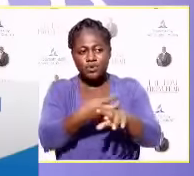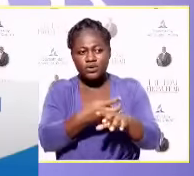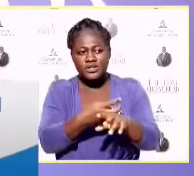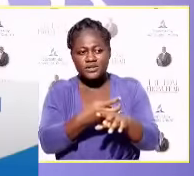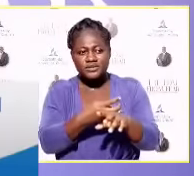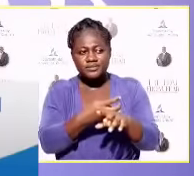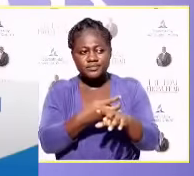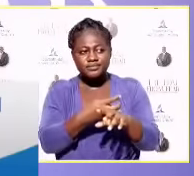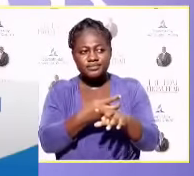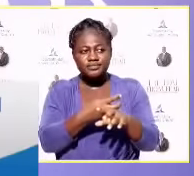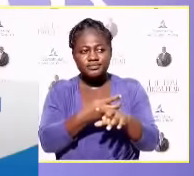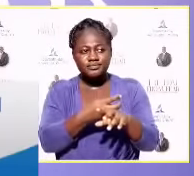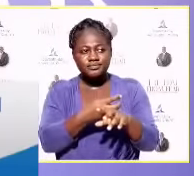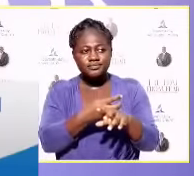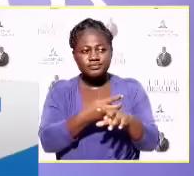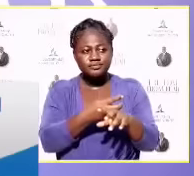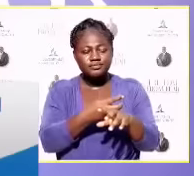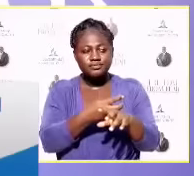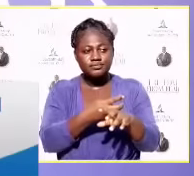Perilous.